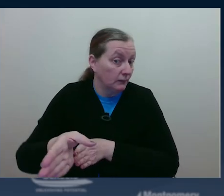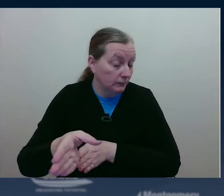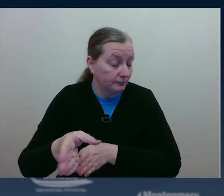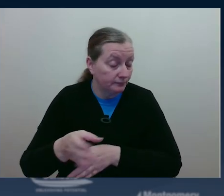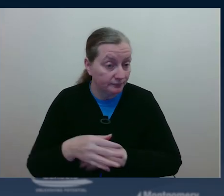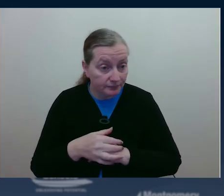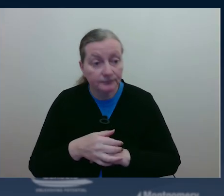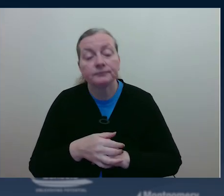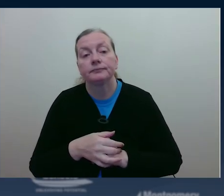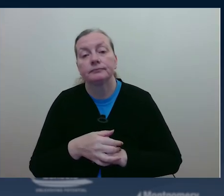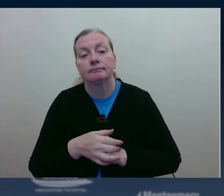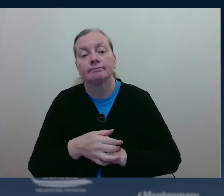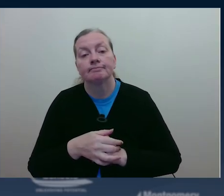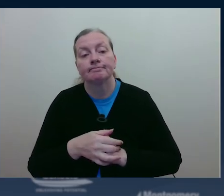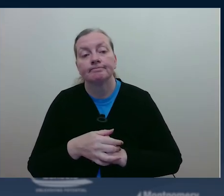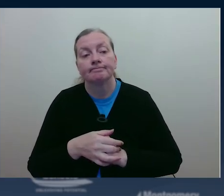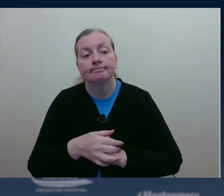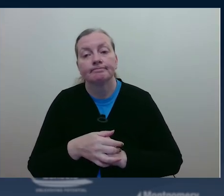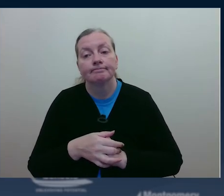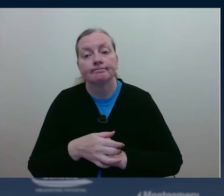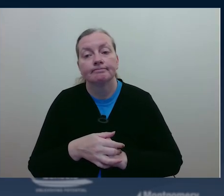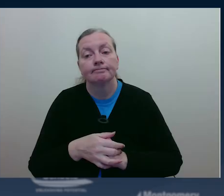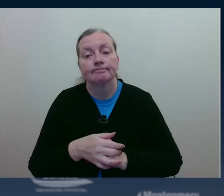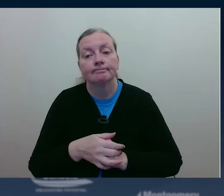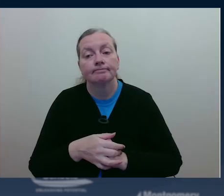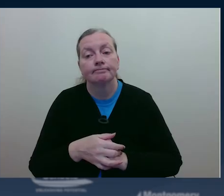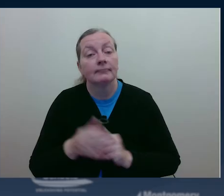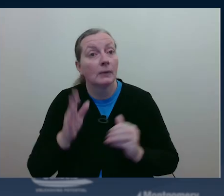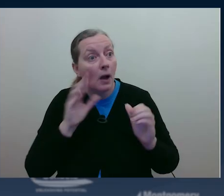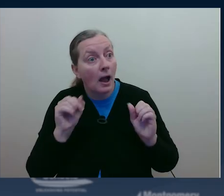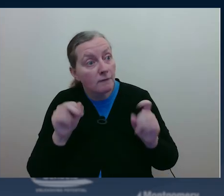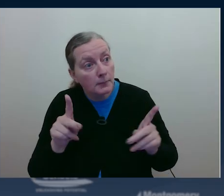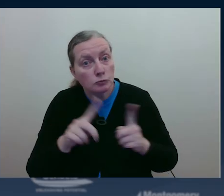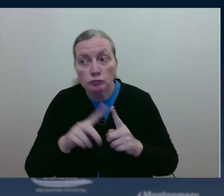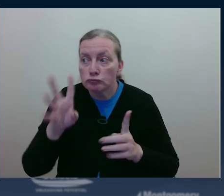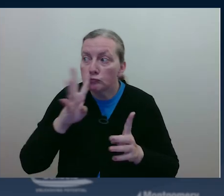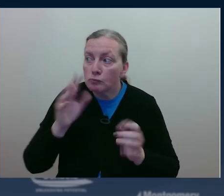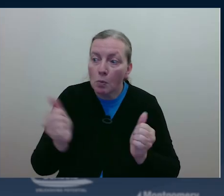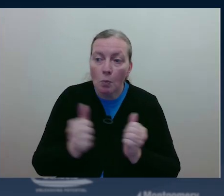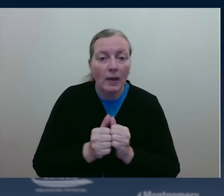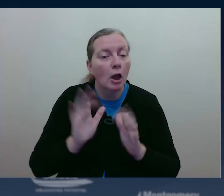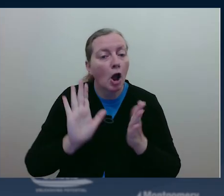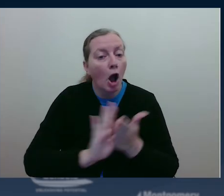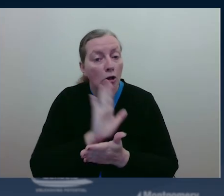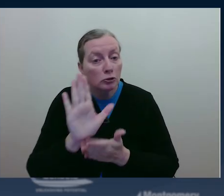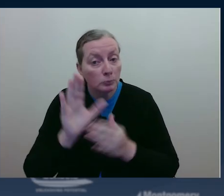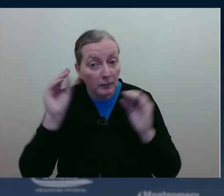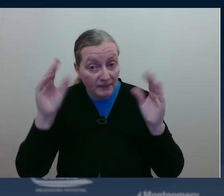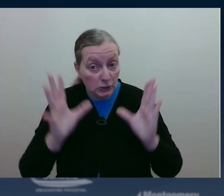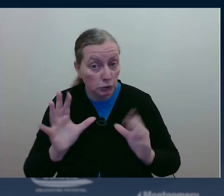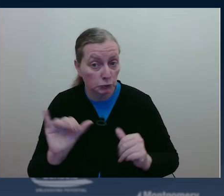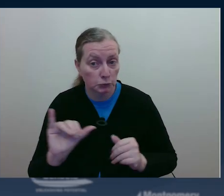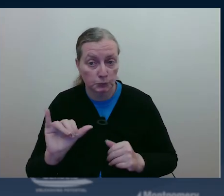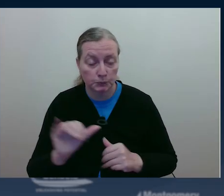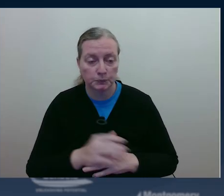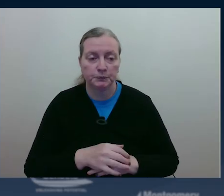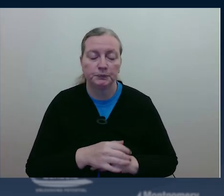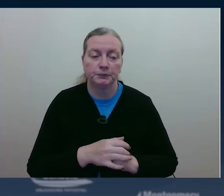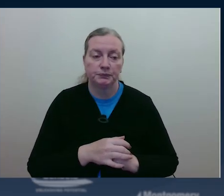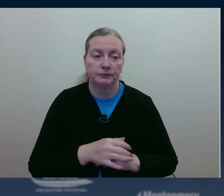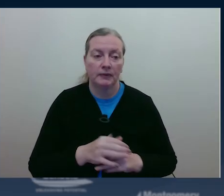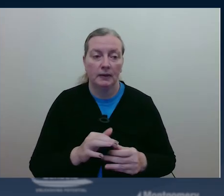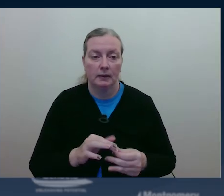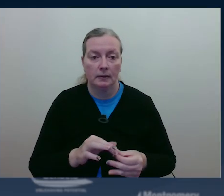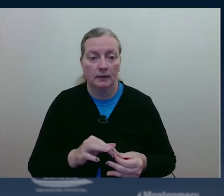or talk with our college professors. It's really about giving